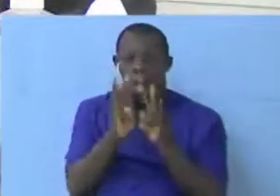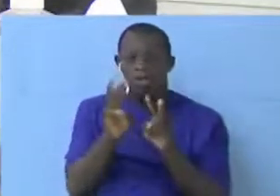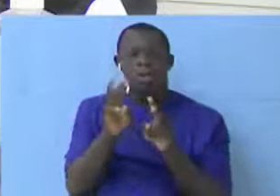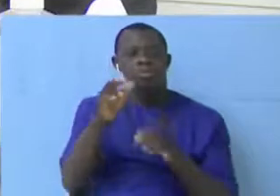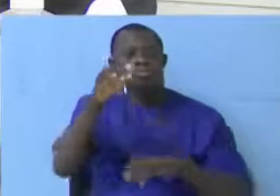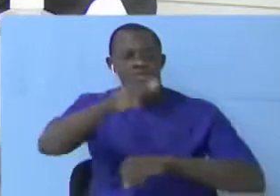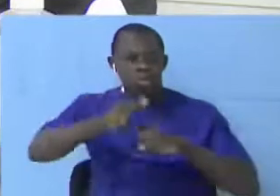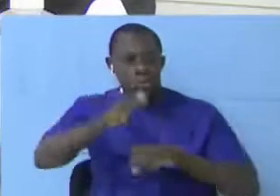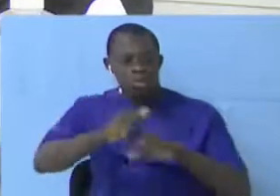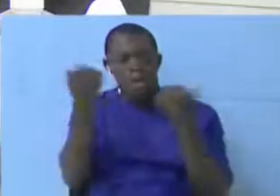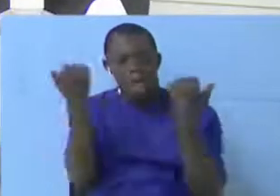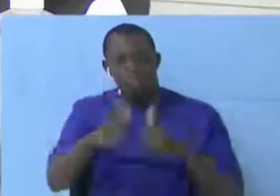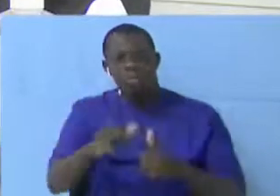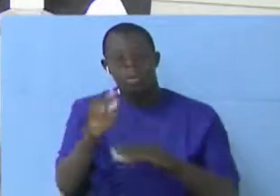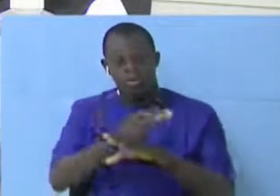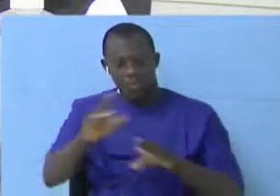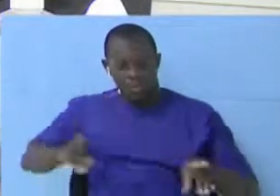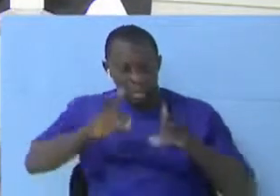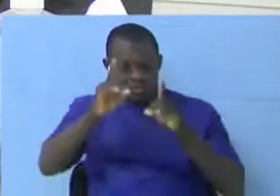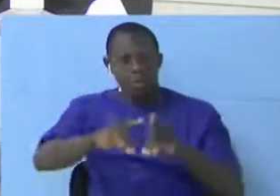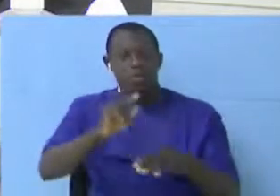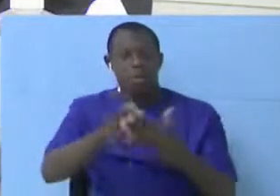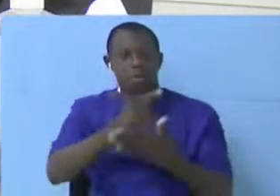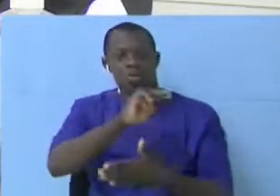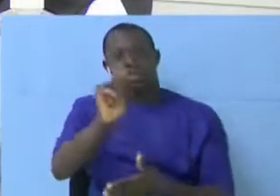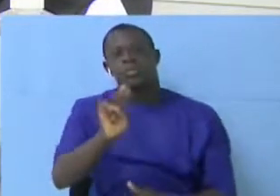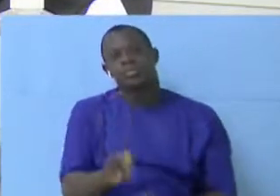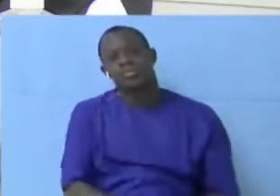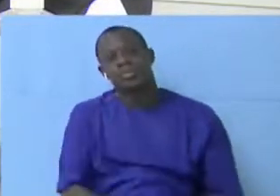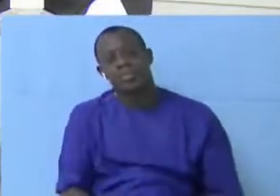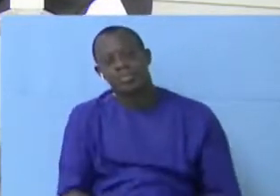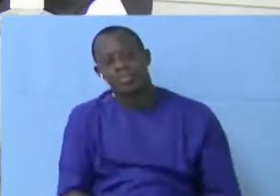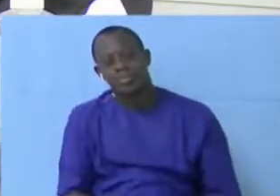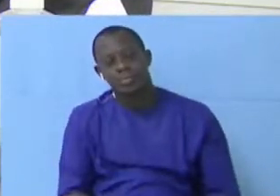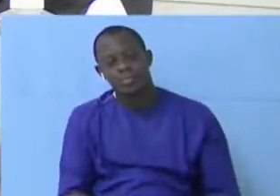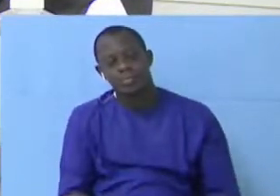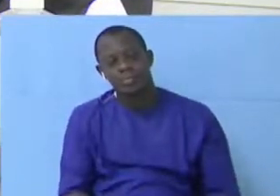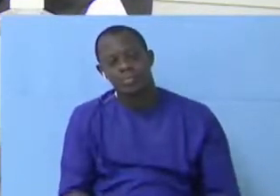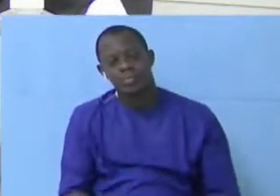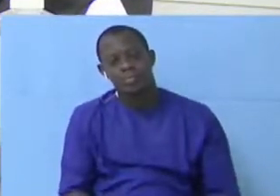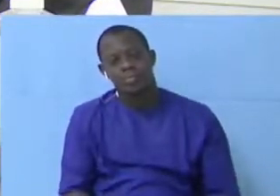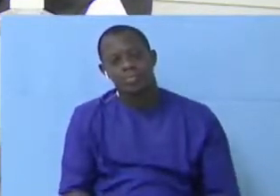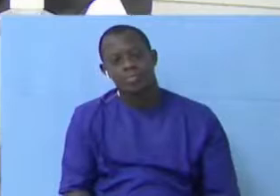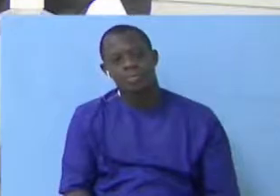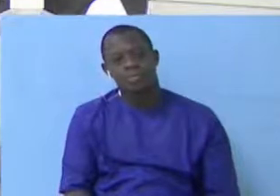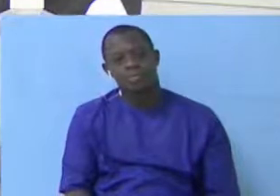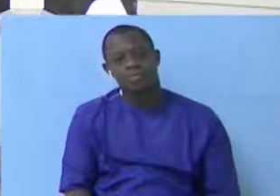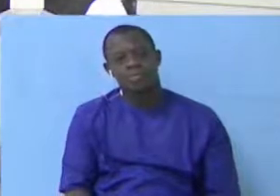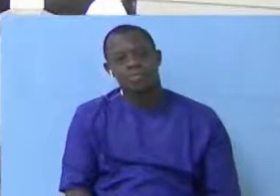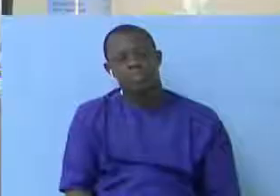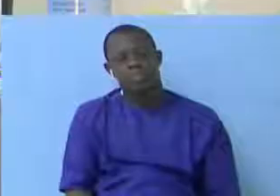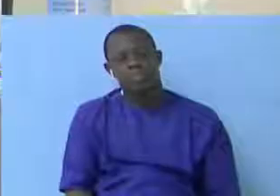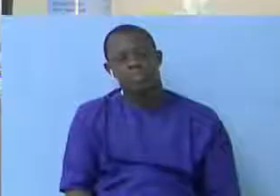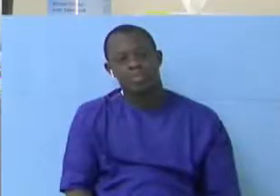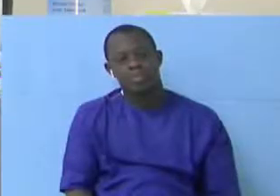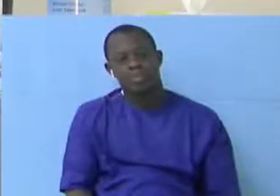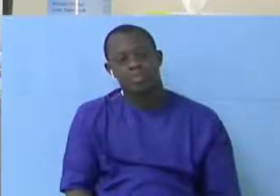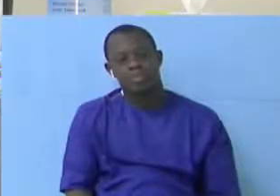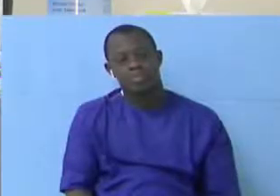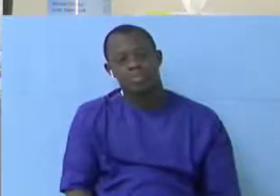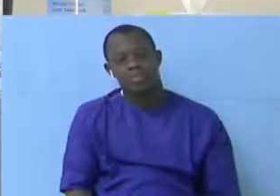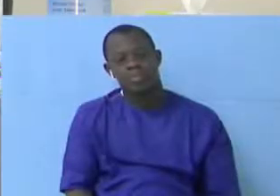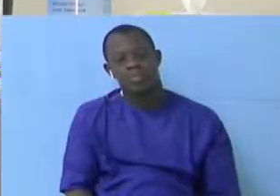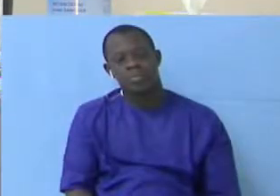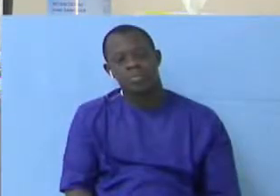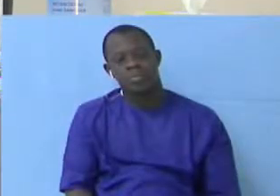Gambia bela. Afo commission e jang fo inana ida nyen nana bulata moto ka tajirinte ya ibulo jaharan waranto fo ija sede yala ba ima